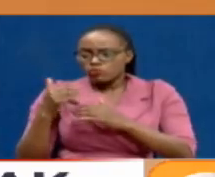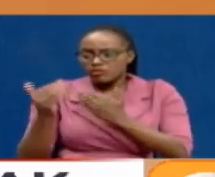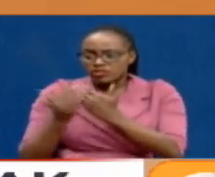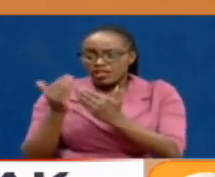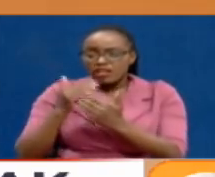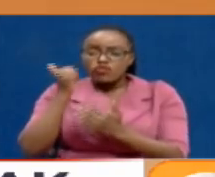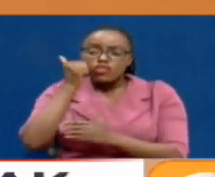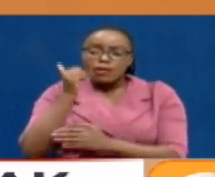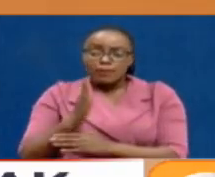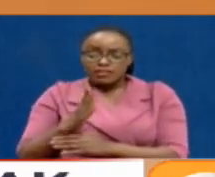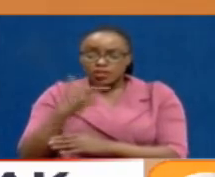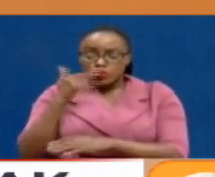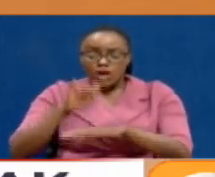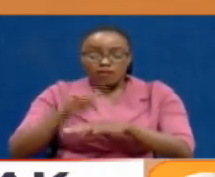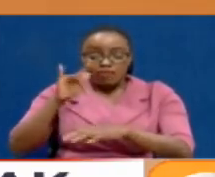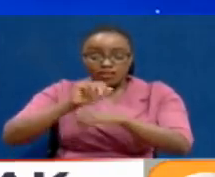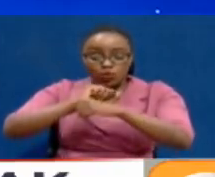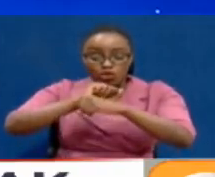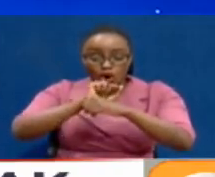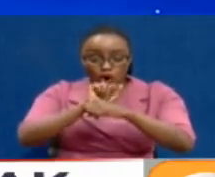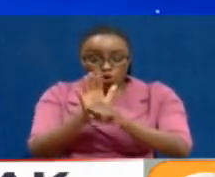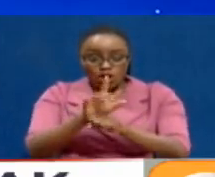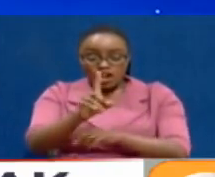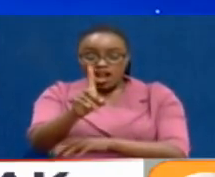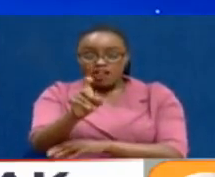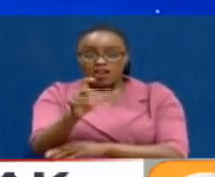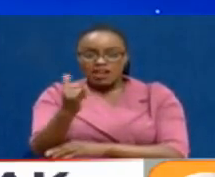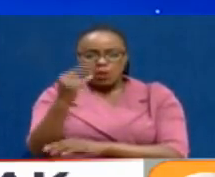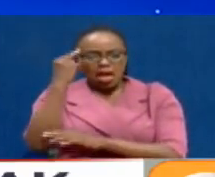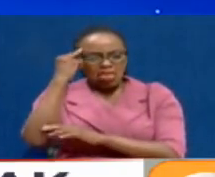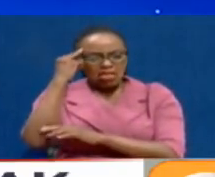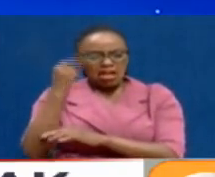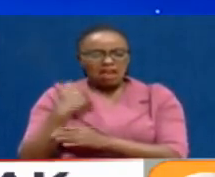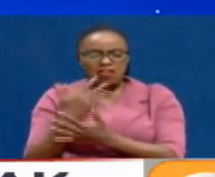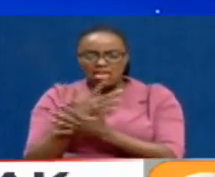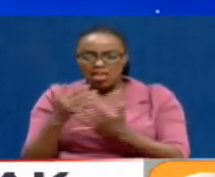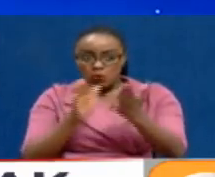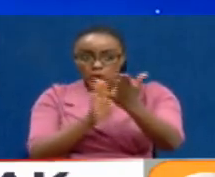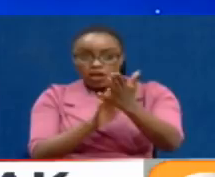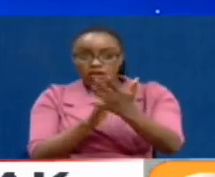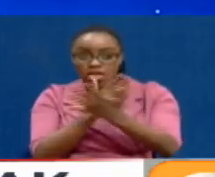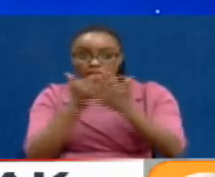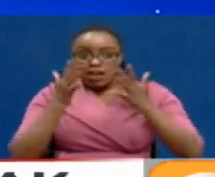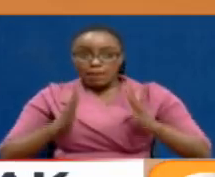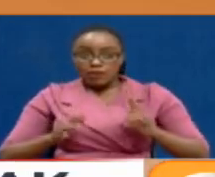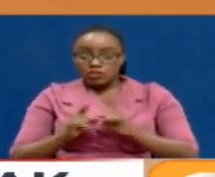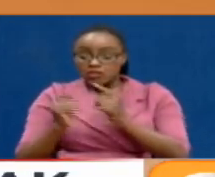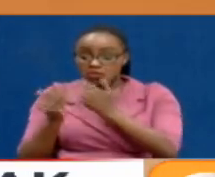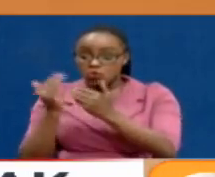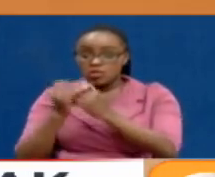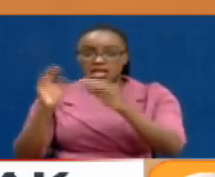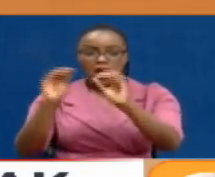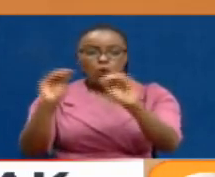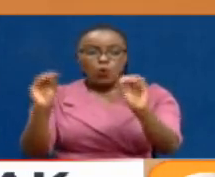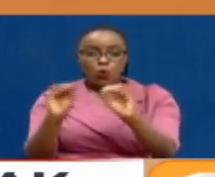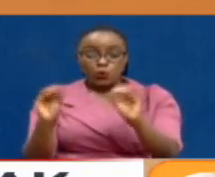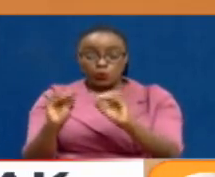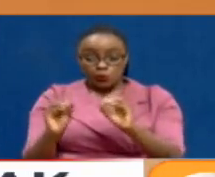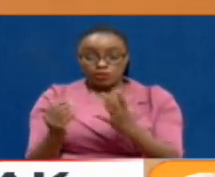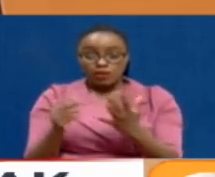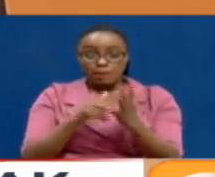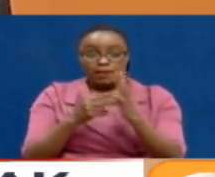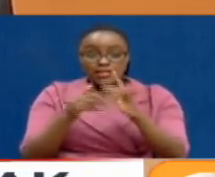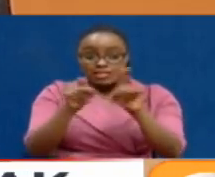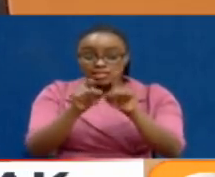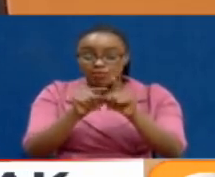coronavirus affected patients, which for now I don't think that we have recommended that anyone takes care of them. Not yet. So